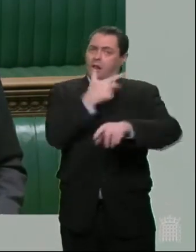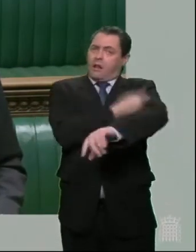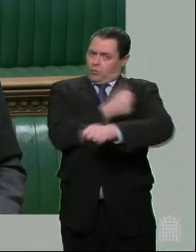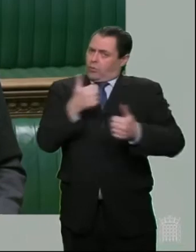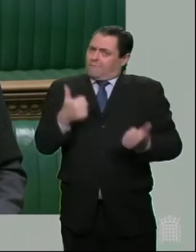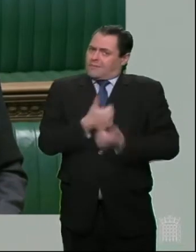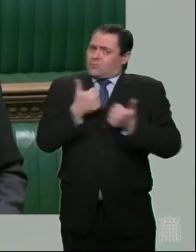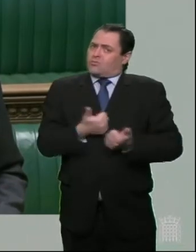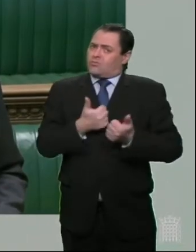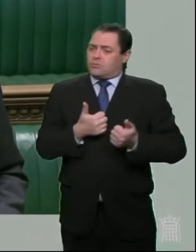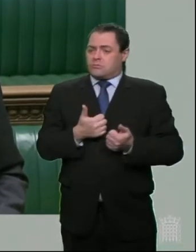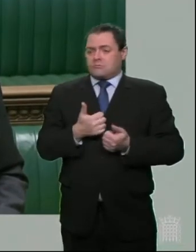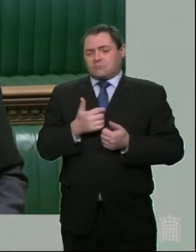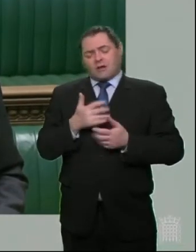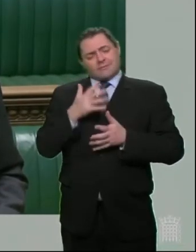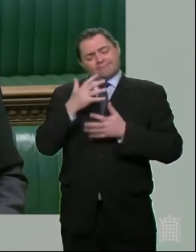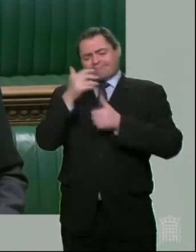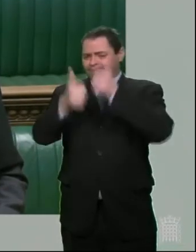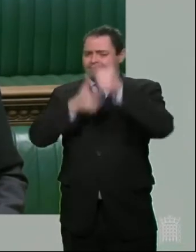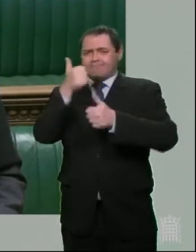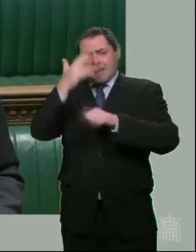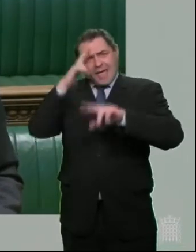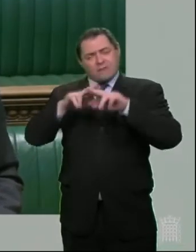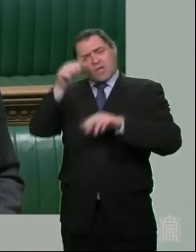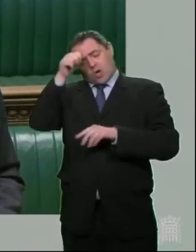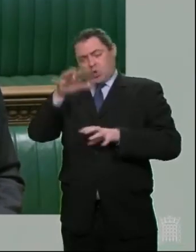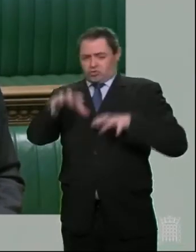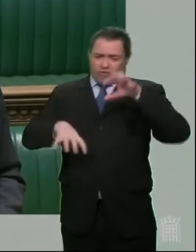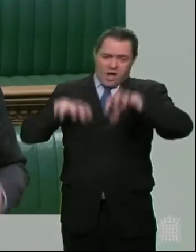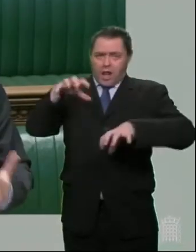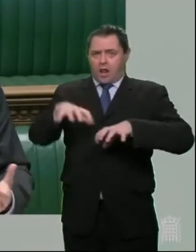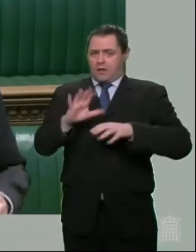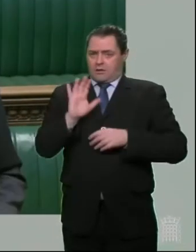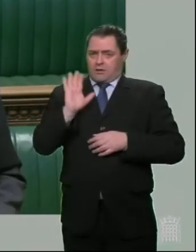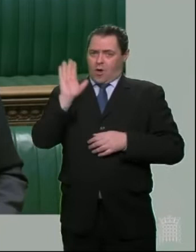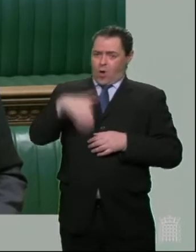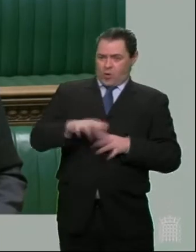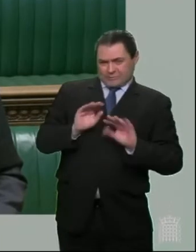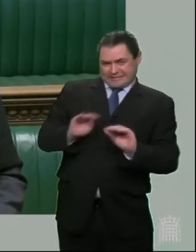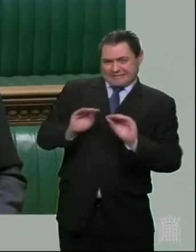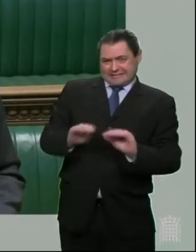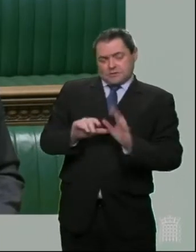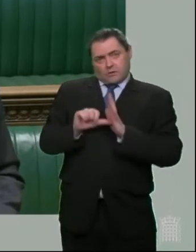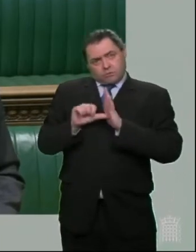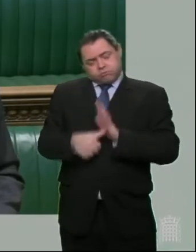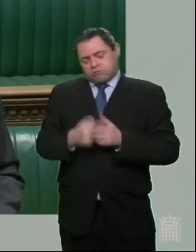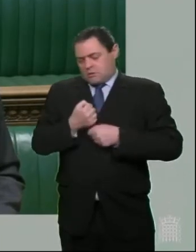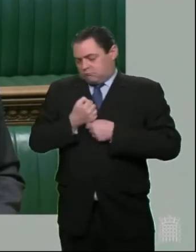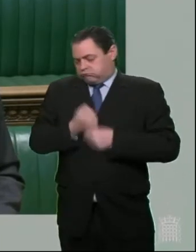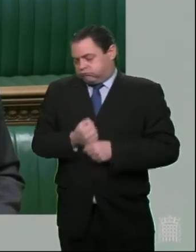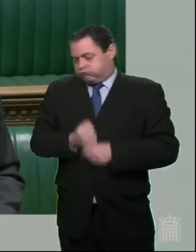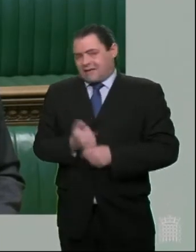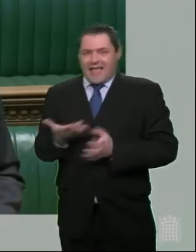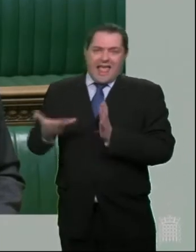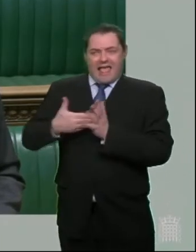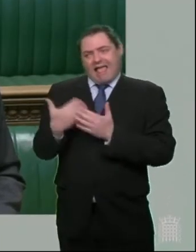that parents are making across the country, struggling to educate their kids. I know how deeply frustrating it is, the extra